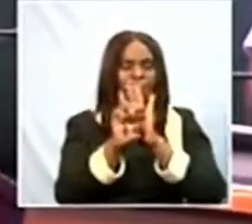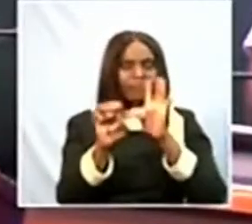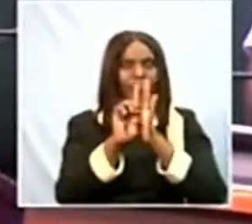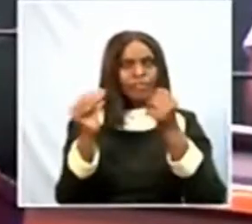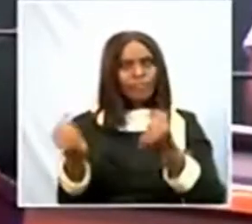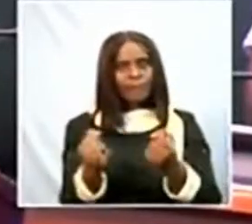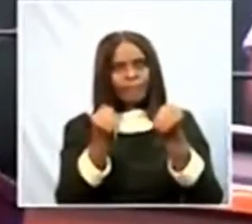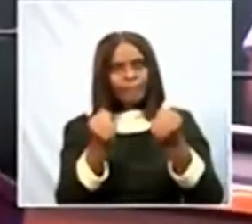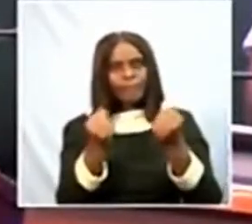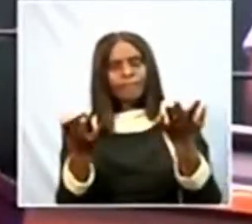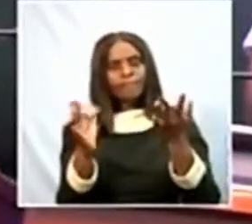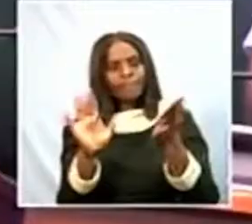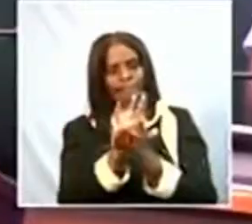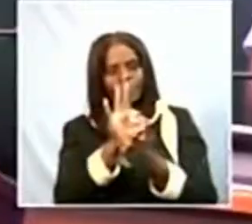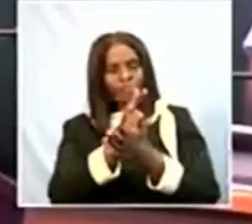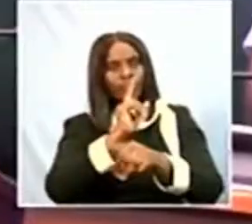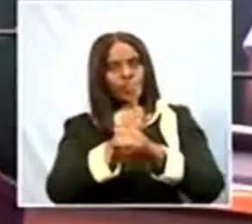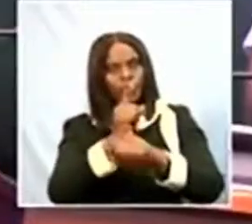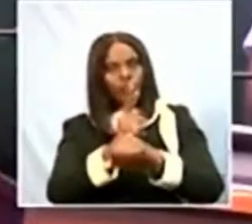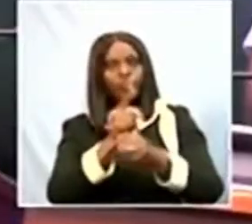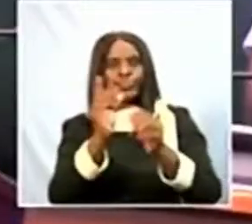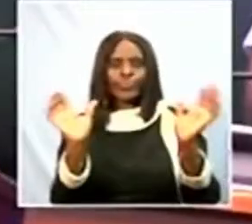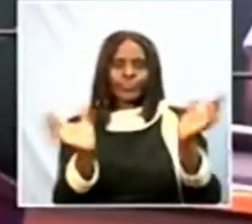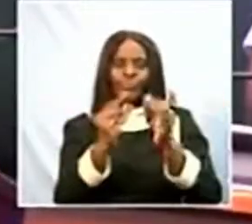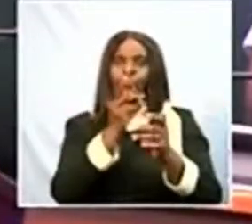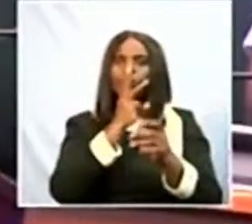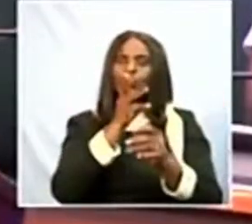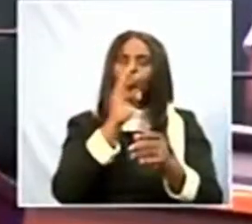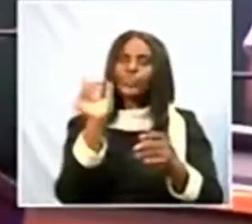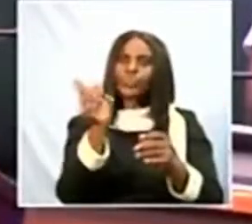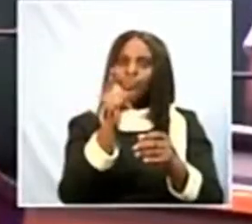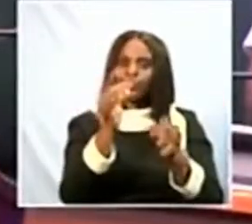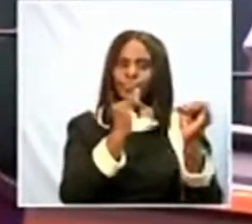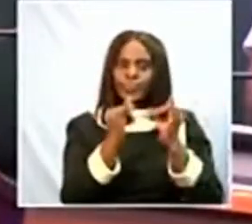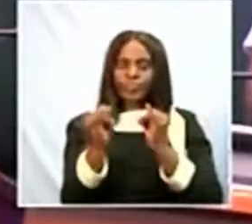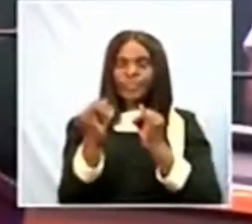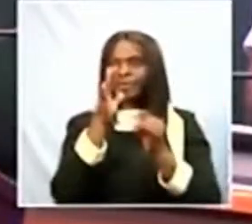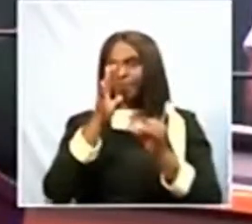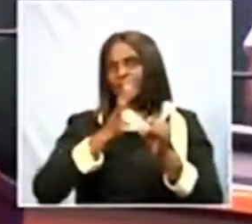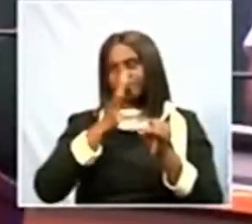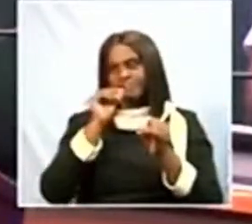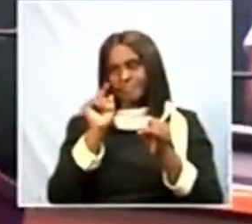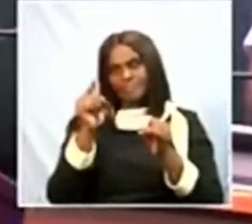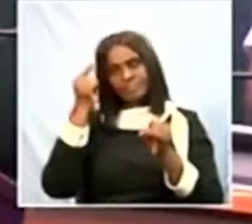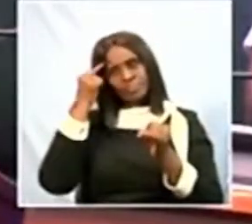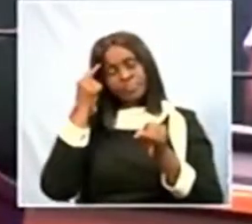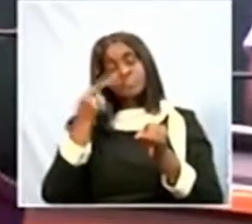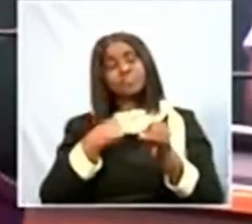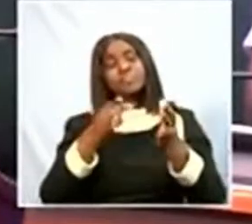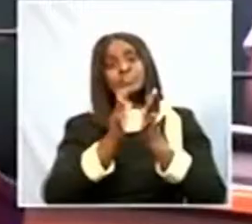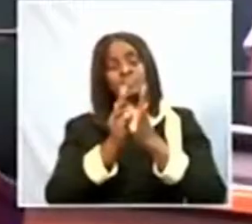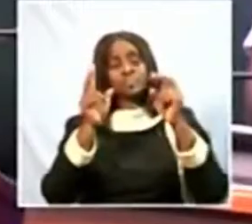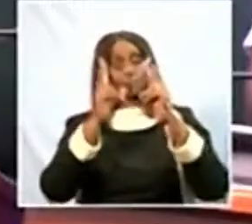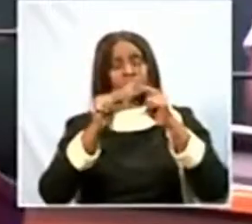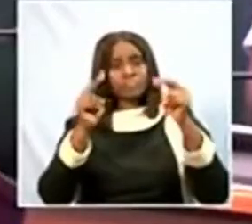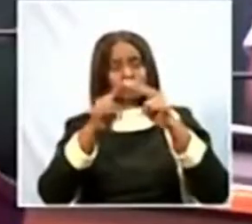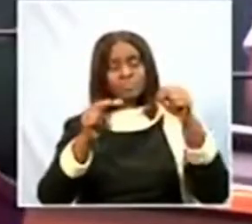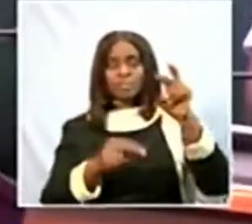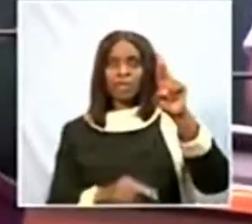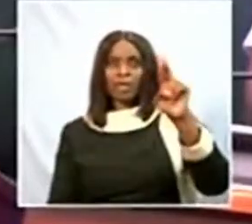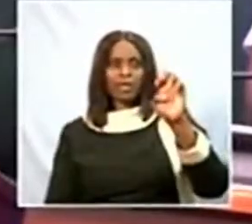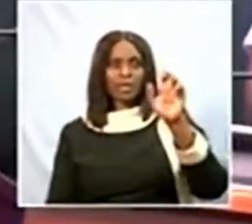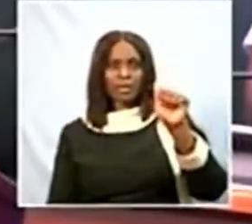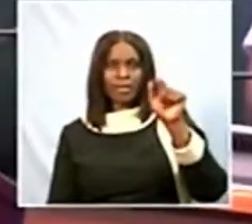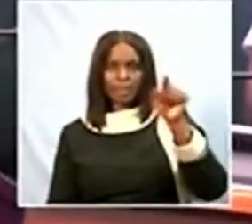strengthening early warm systems, promoting irrigation and implementation. Madam Speaker, through the government, I would love to urge the Rural Electrification